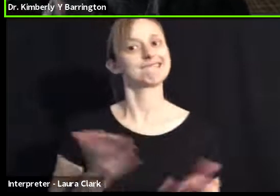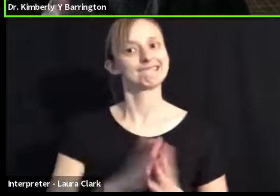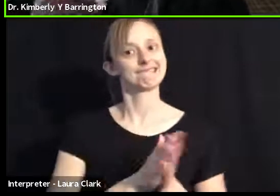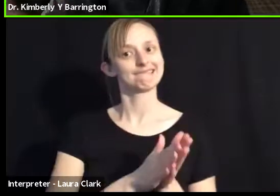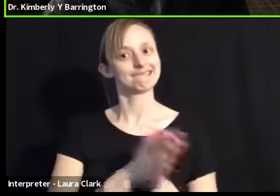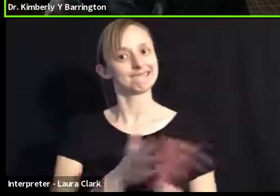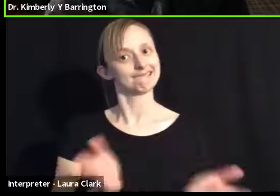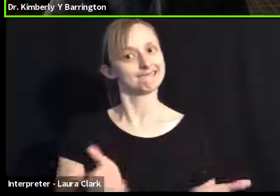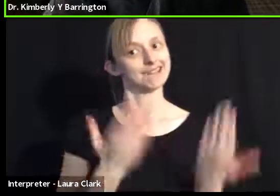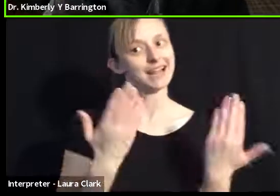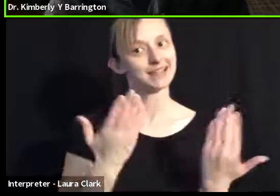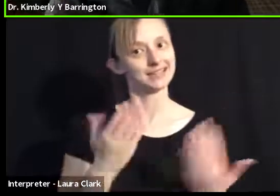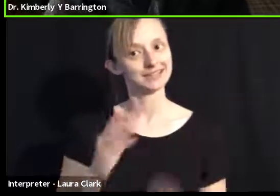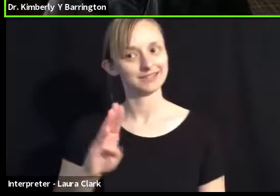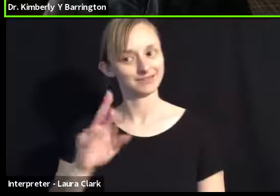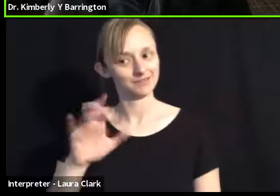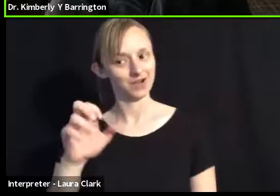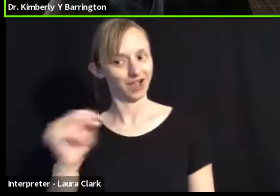Right? Yep, you were.